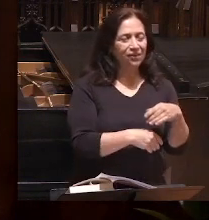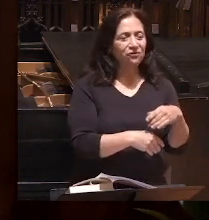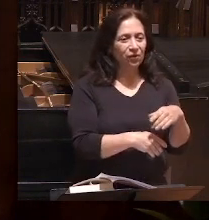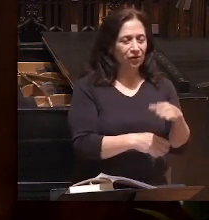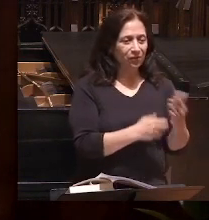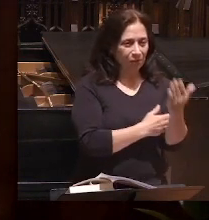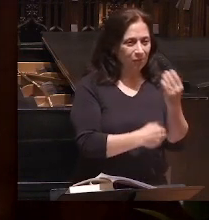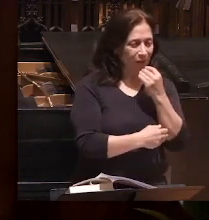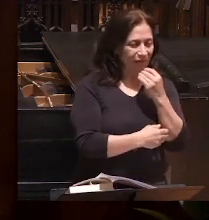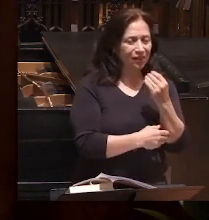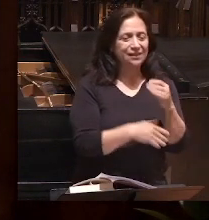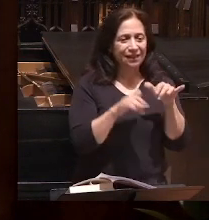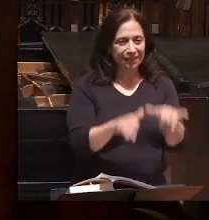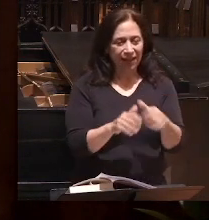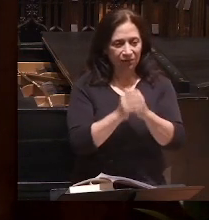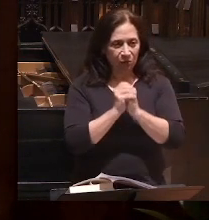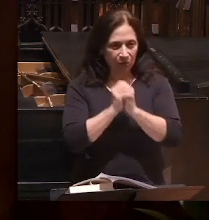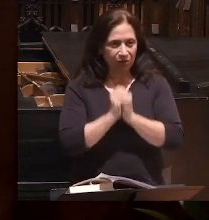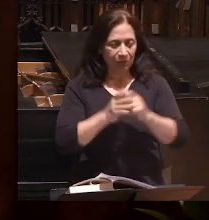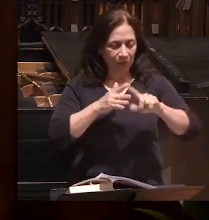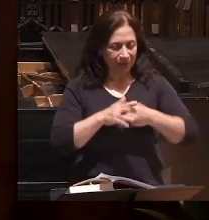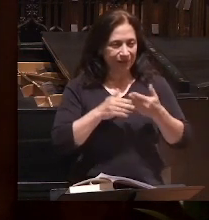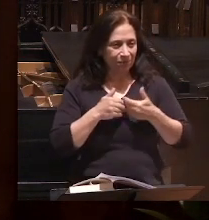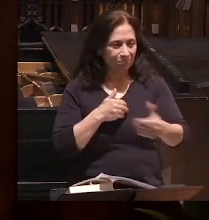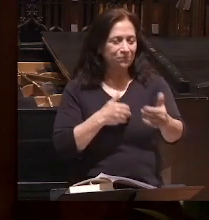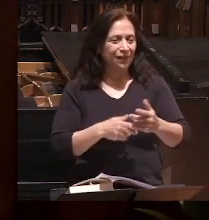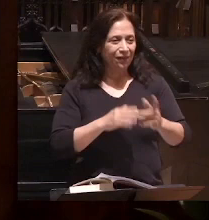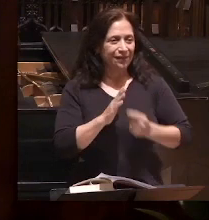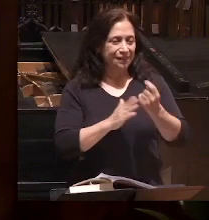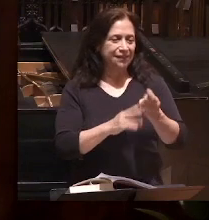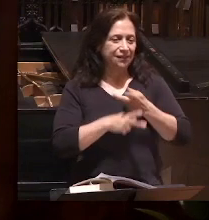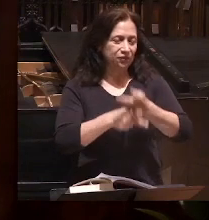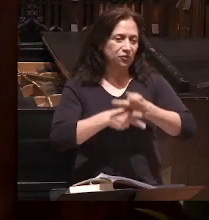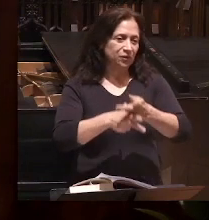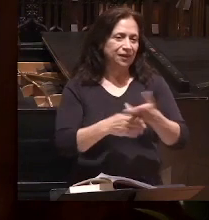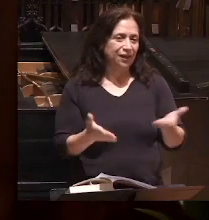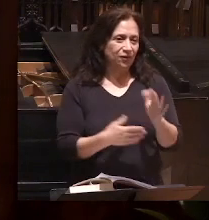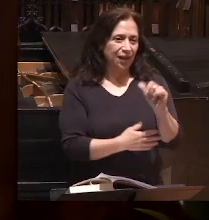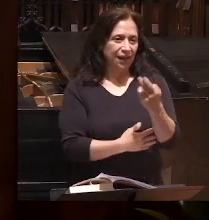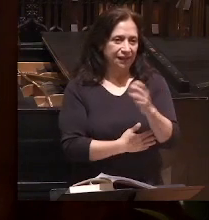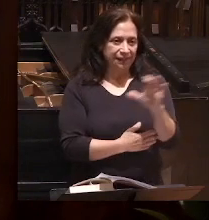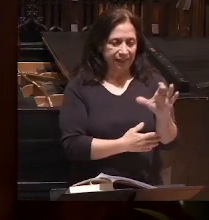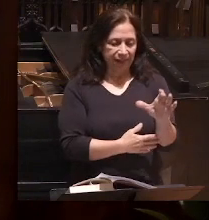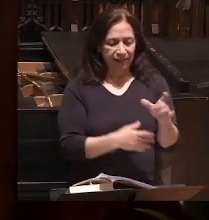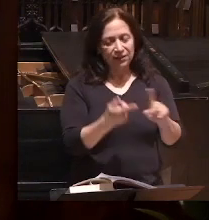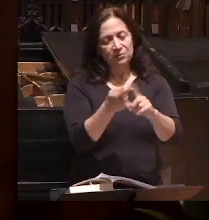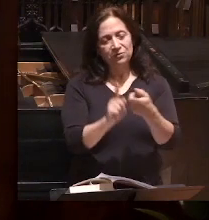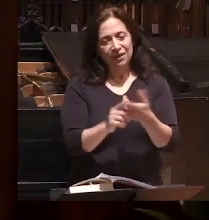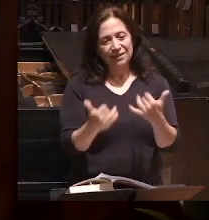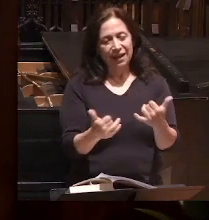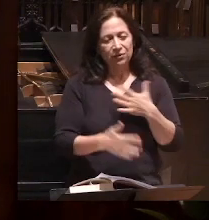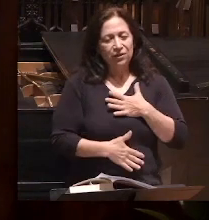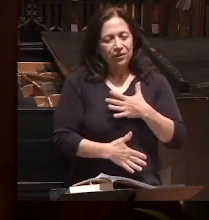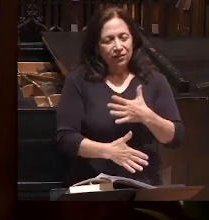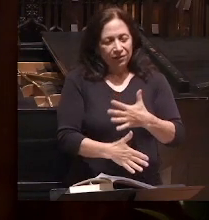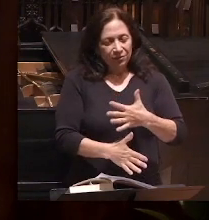worship as we kick off our season of stewardship at AHCC. Friends, let us take a deep